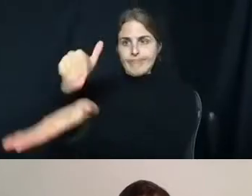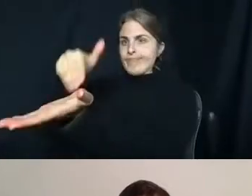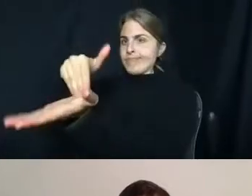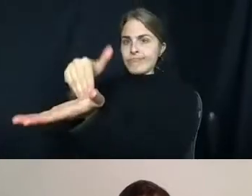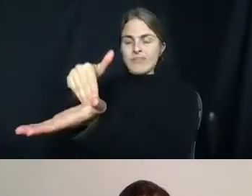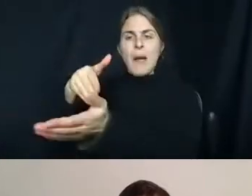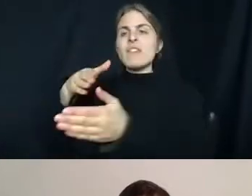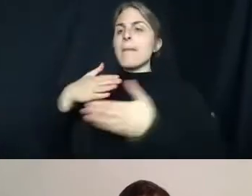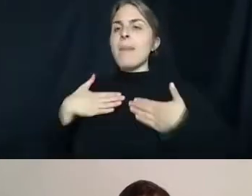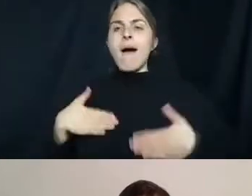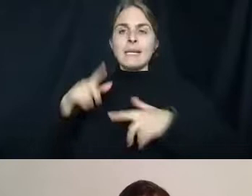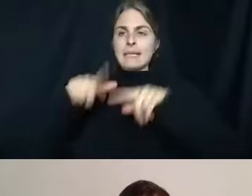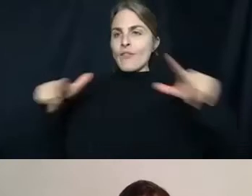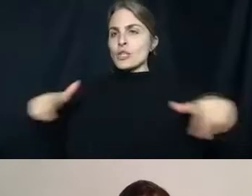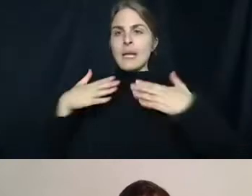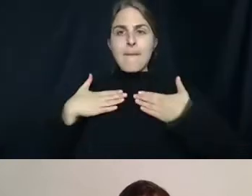body diversity and body size.